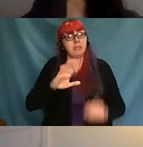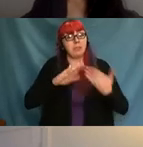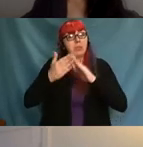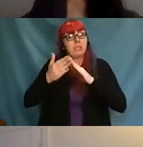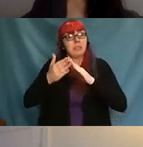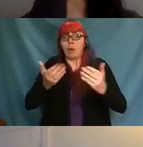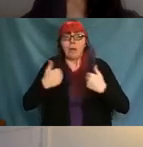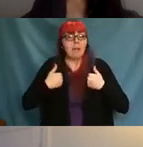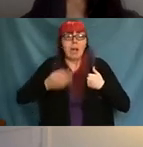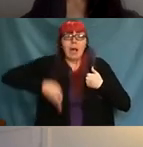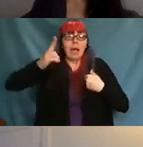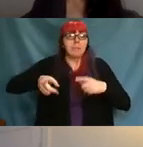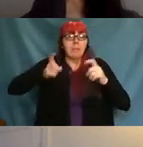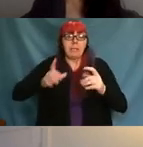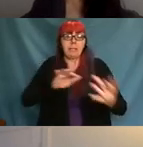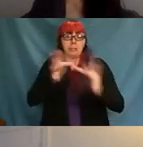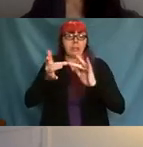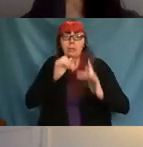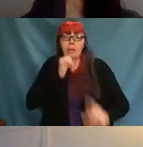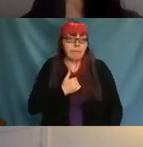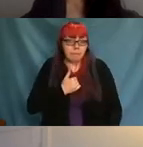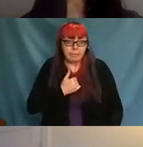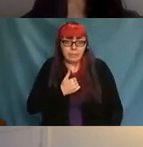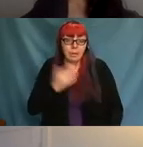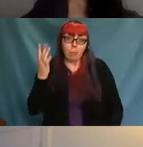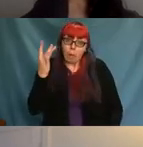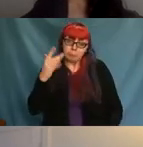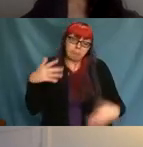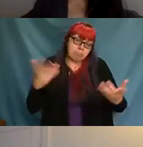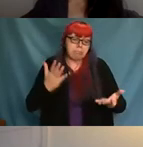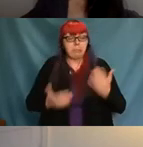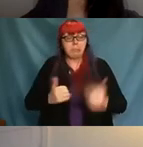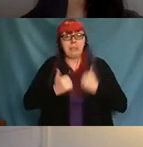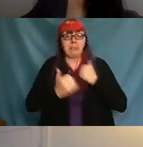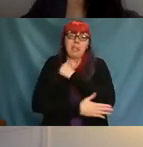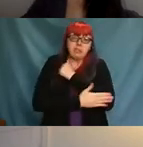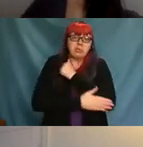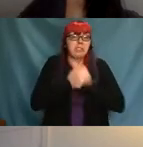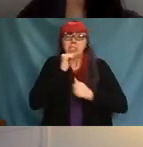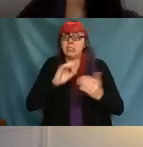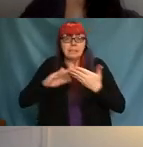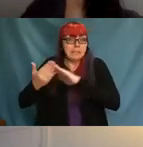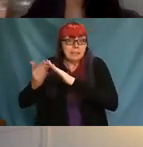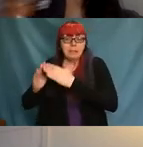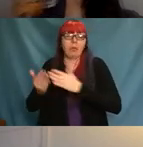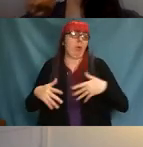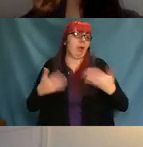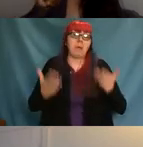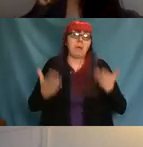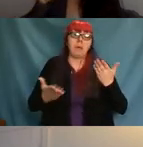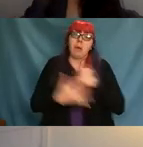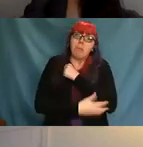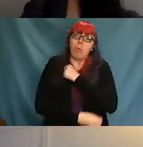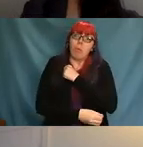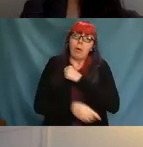have access to high-speed internet. It could be because they live in a rural area, or it could be because they're poor and